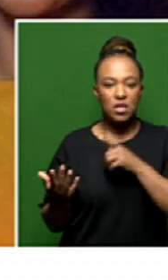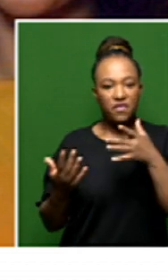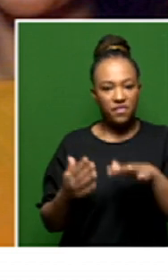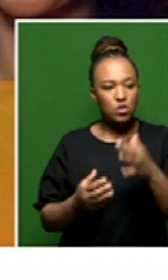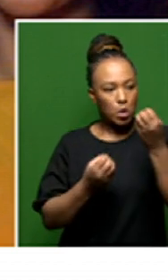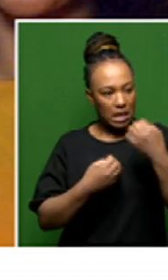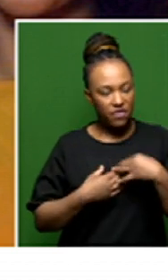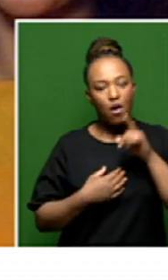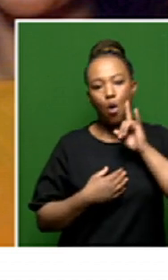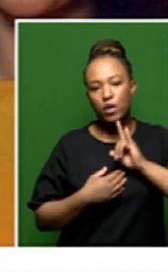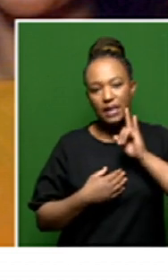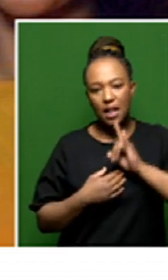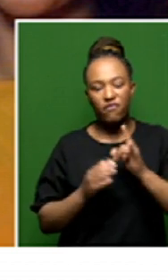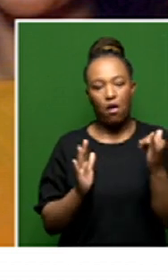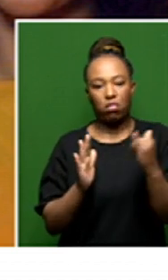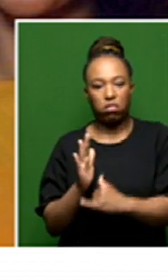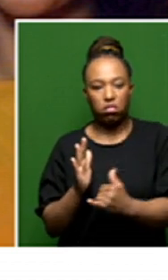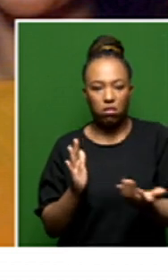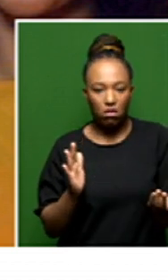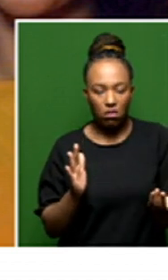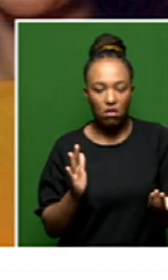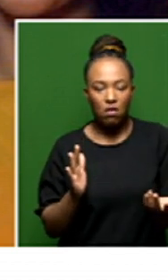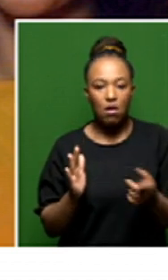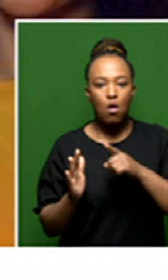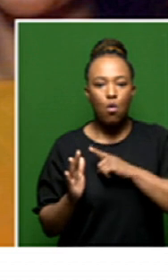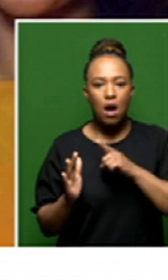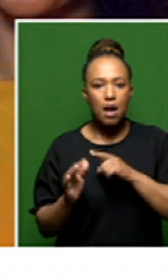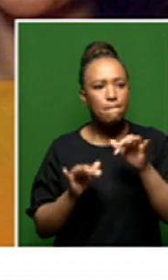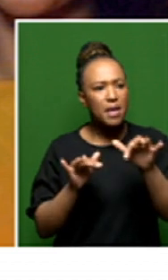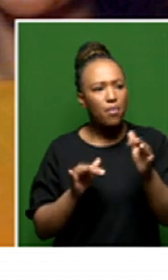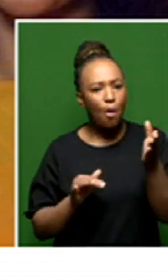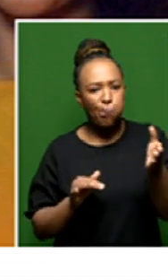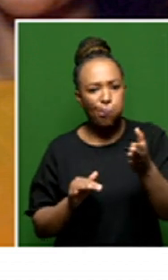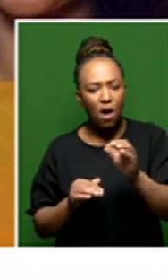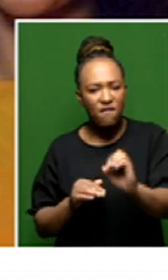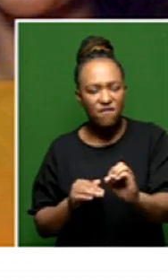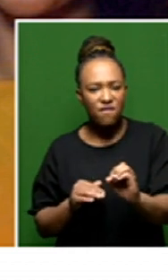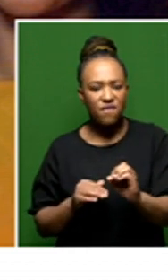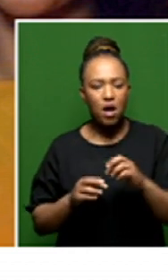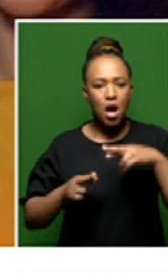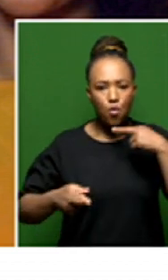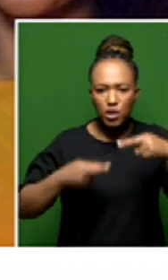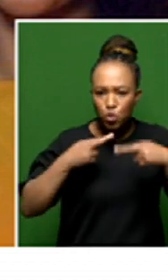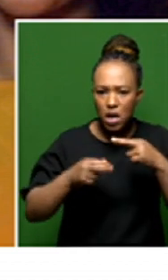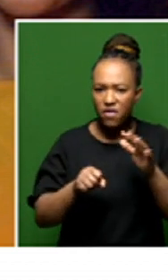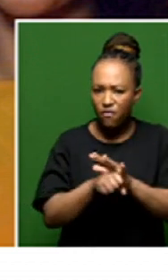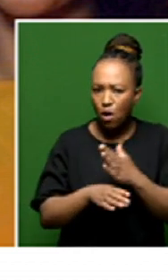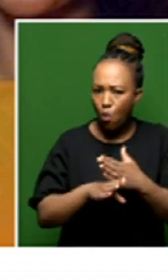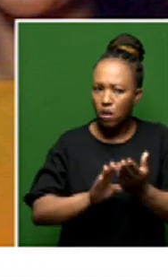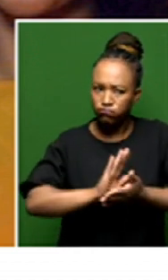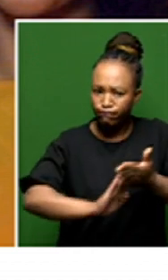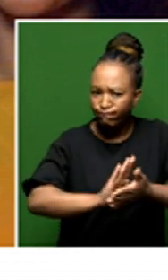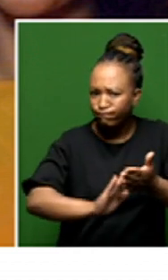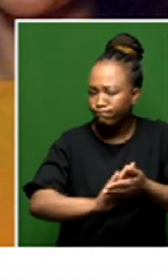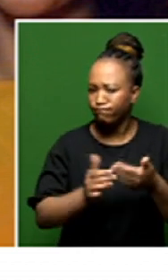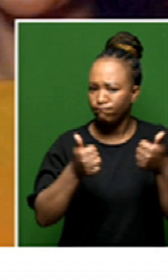as a quarantine hotel. There are, in actual fact, other guests here. Matter of fact, there's a restaurant. It's fully operational